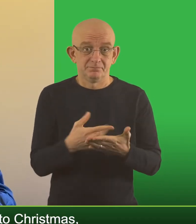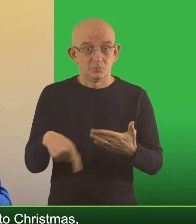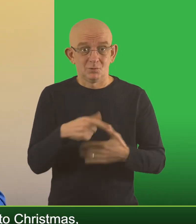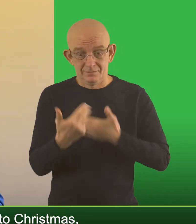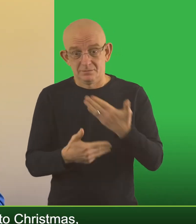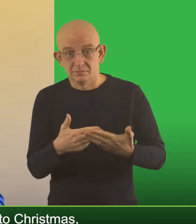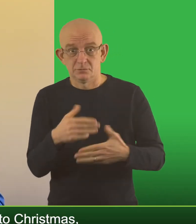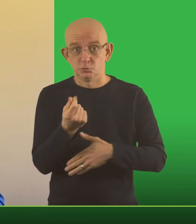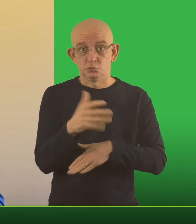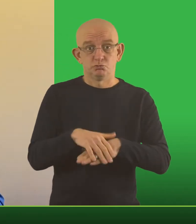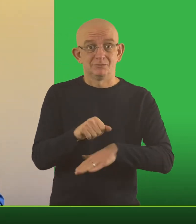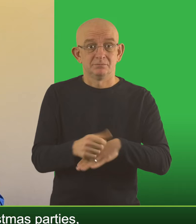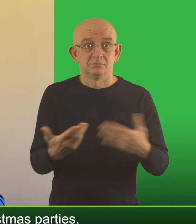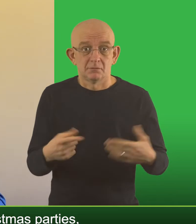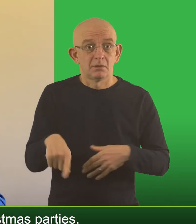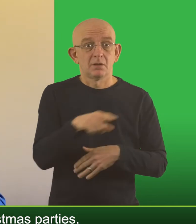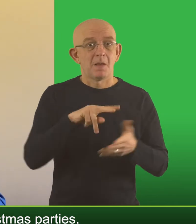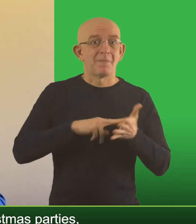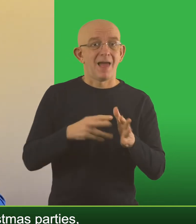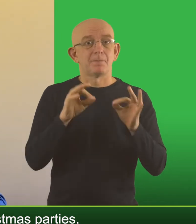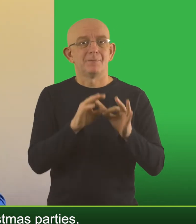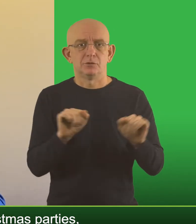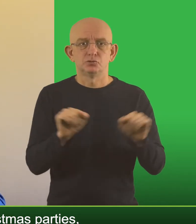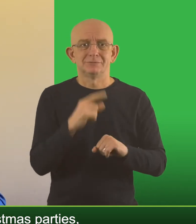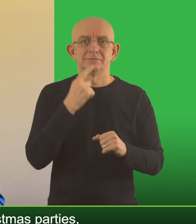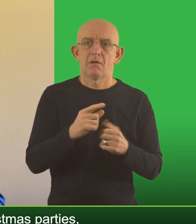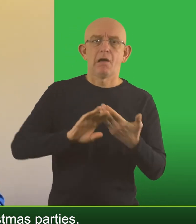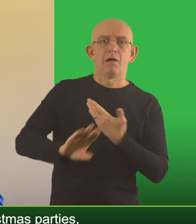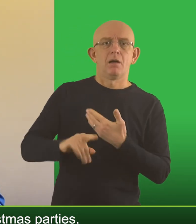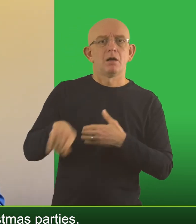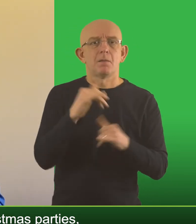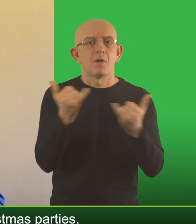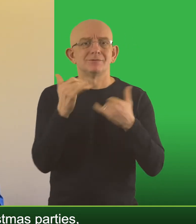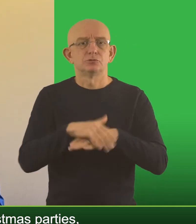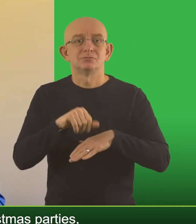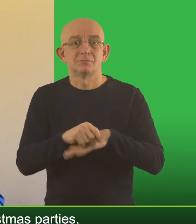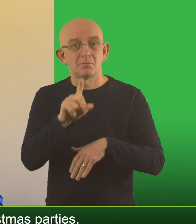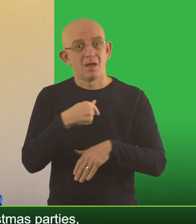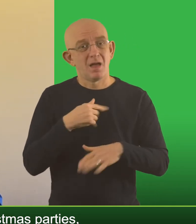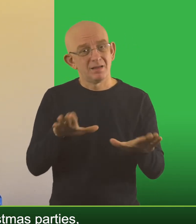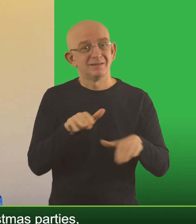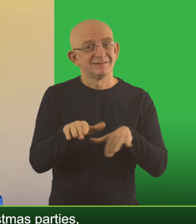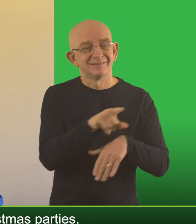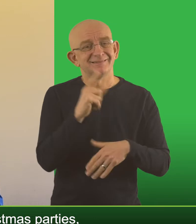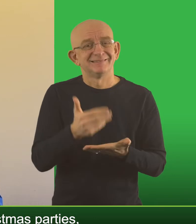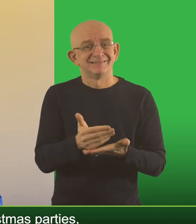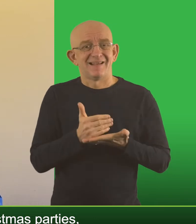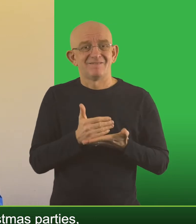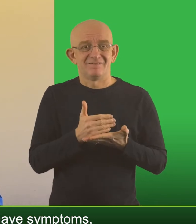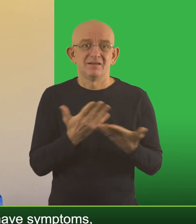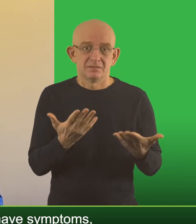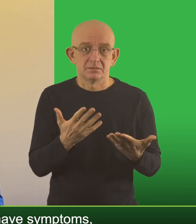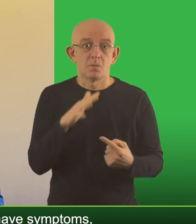Clearly, we're in the run-up to Christmas. Plan B didn't preclude Christmas parties, but I would encourage you to do so as safely as you